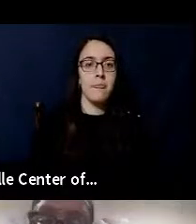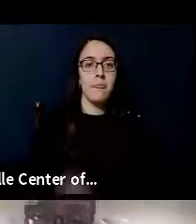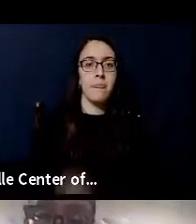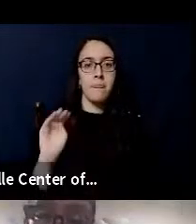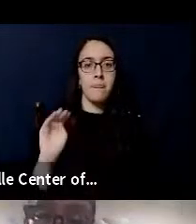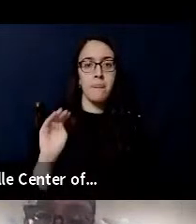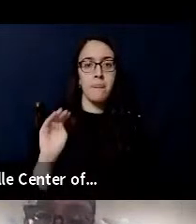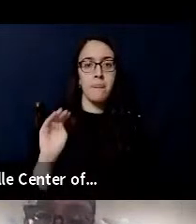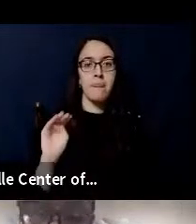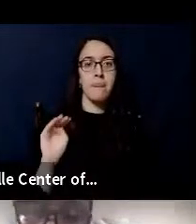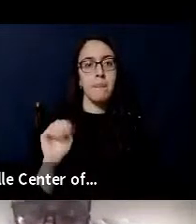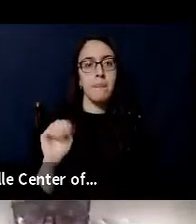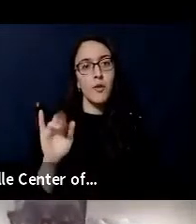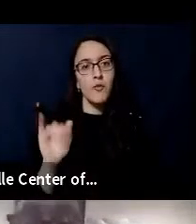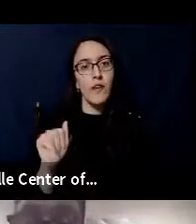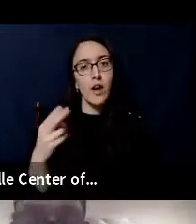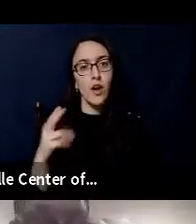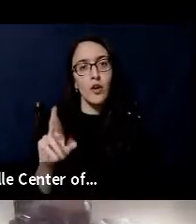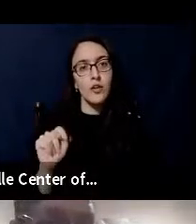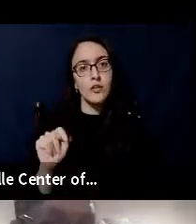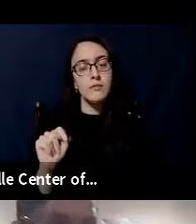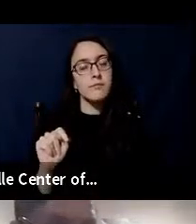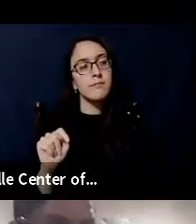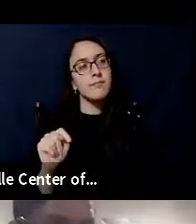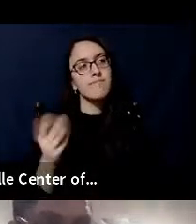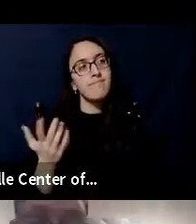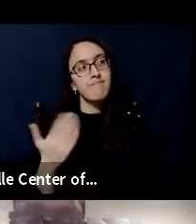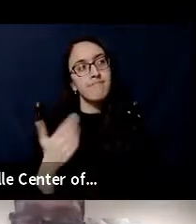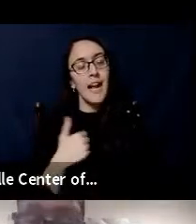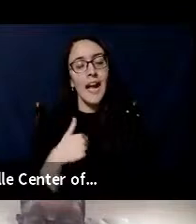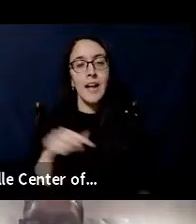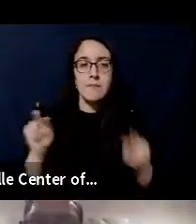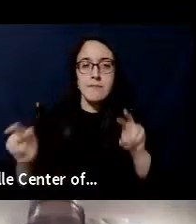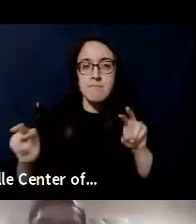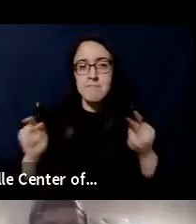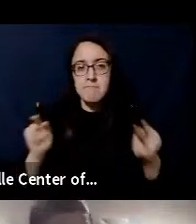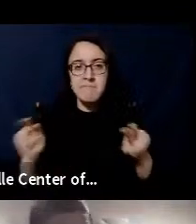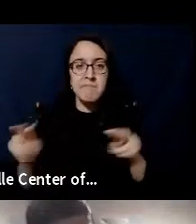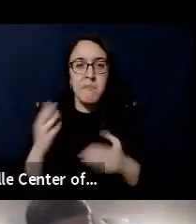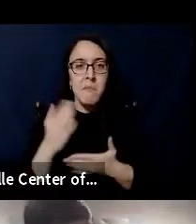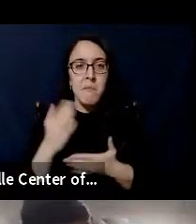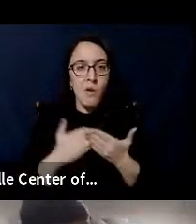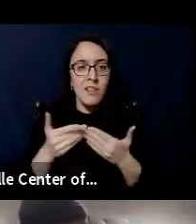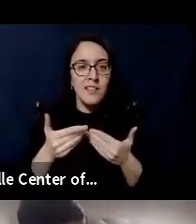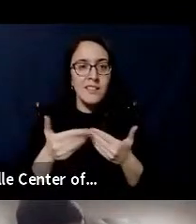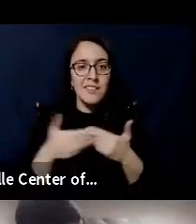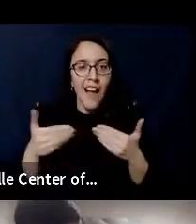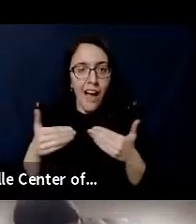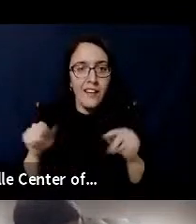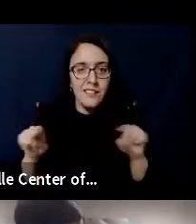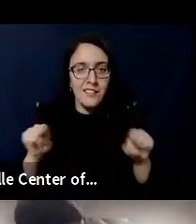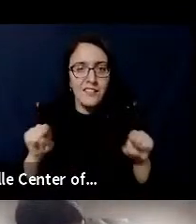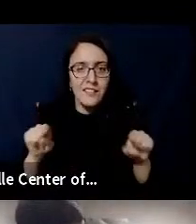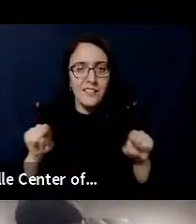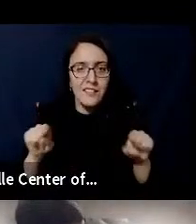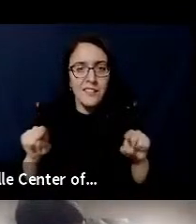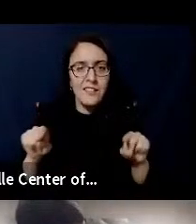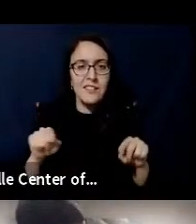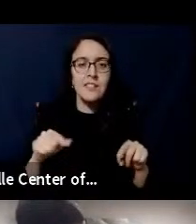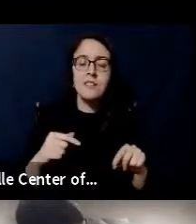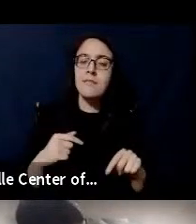This is Maria Hurt. Listening to both sides of this, a couple things that come to